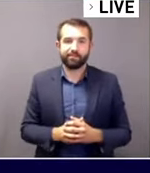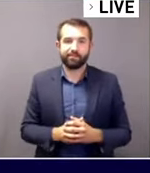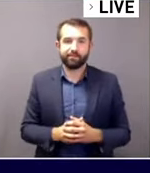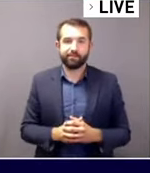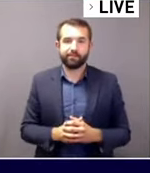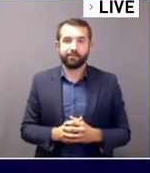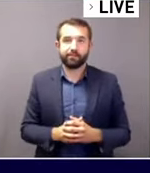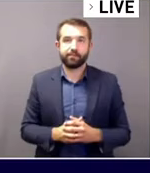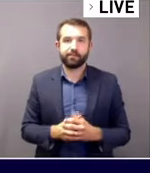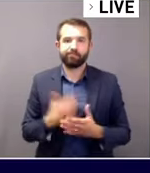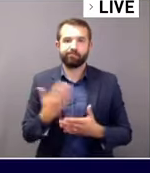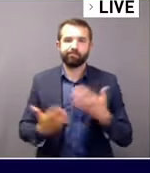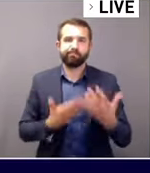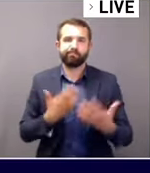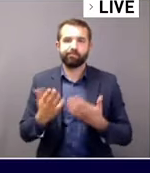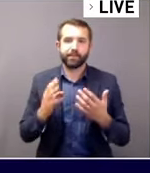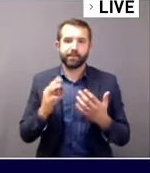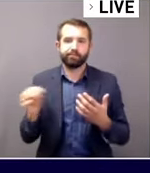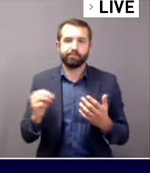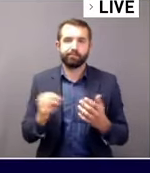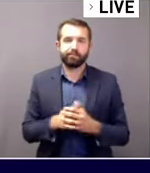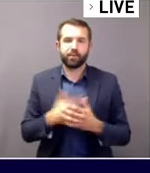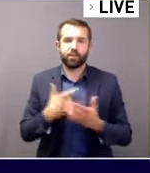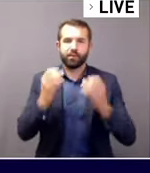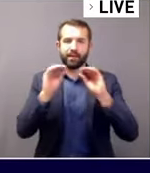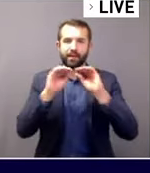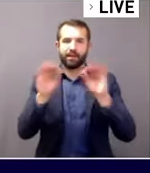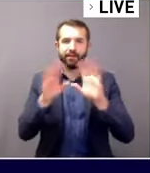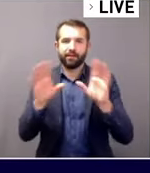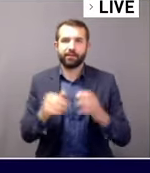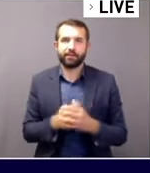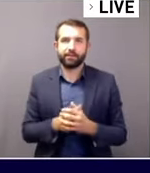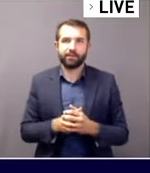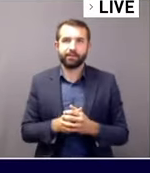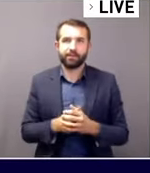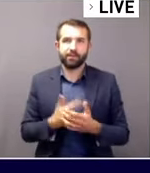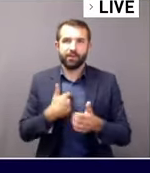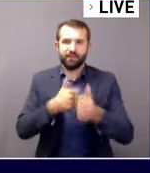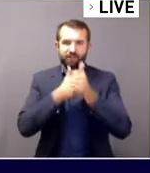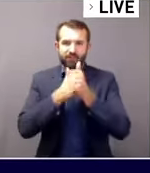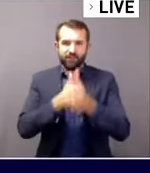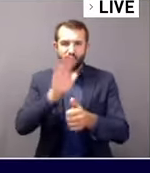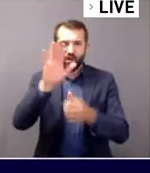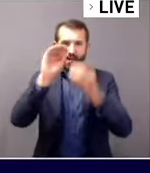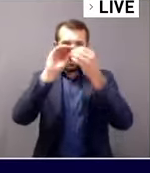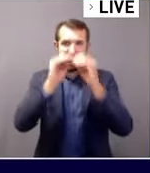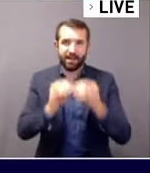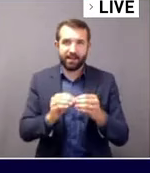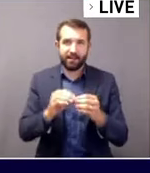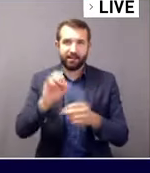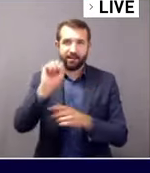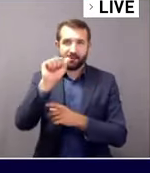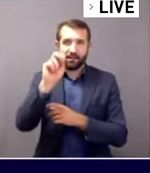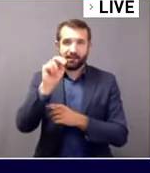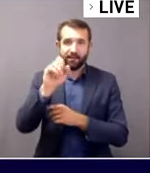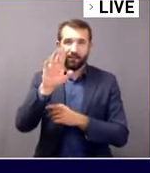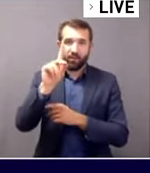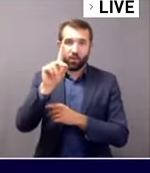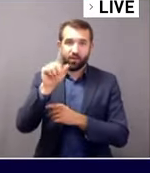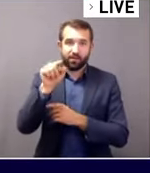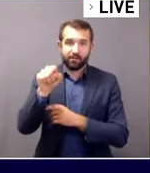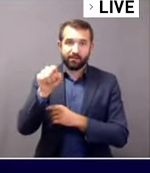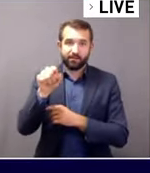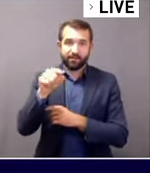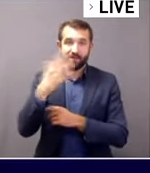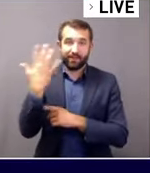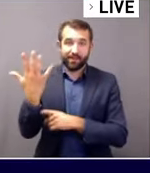Just wanted to make certain I followed some numbers correctly. The Sanford outbreak has grown from 5 to 10.